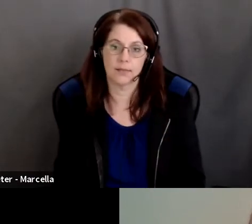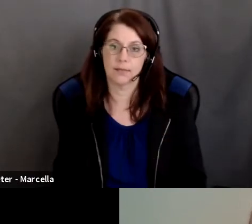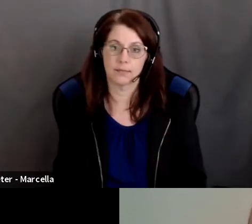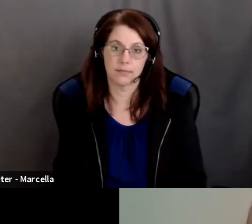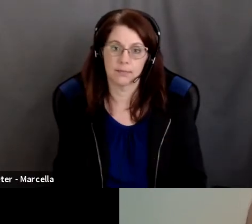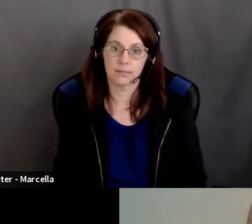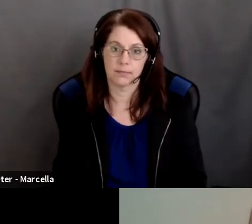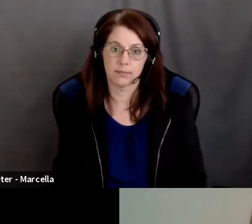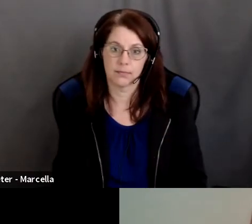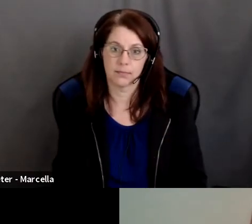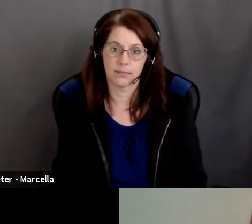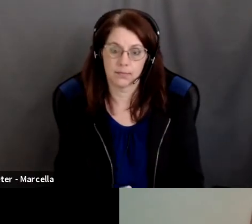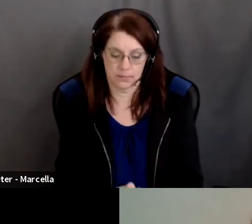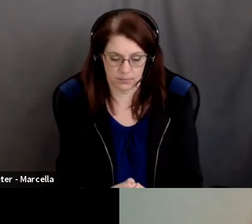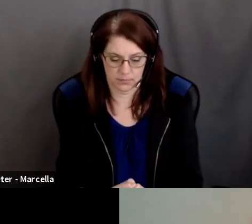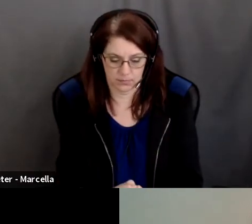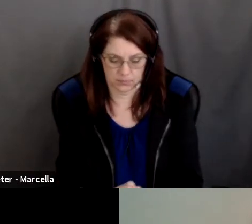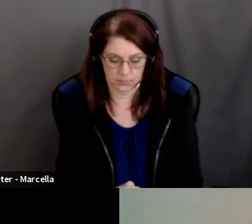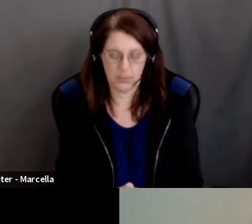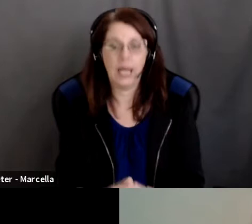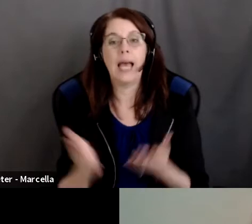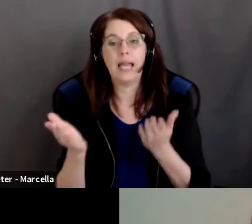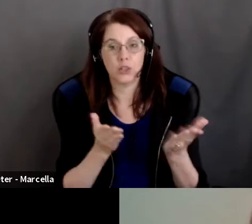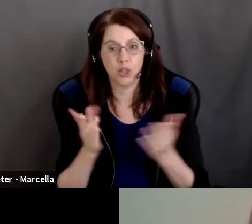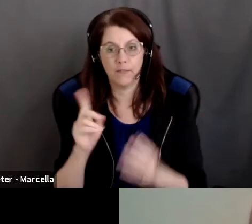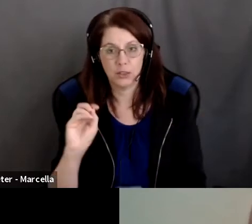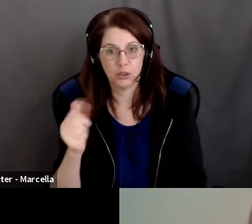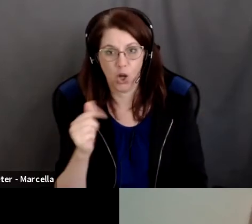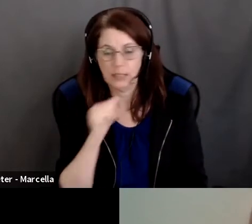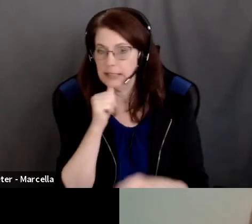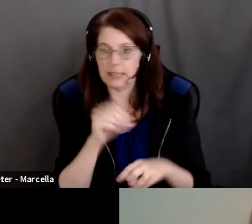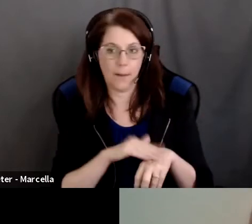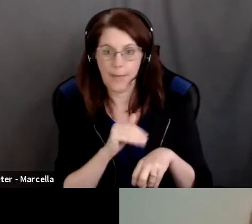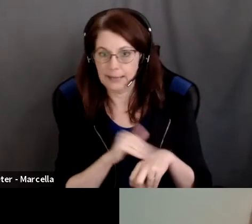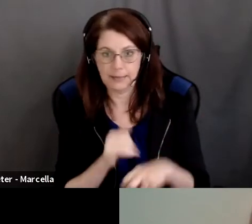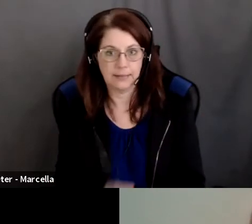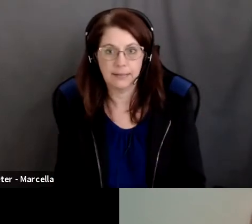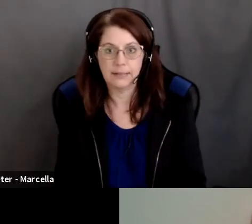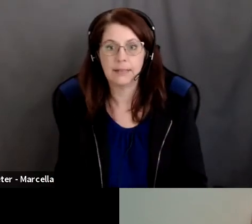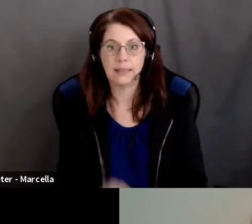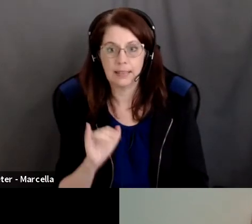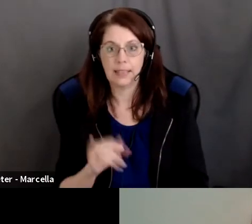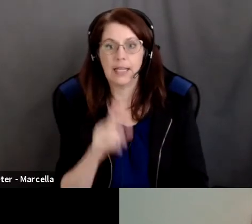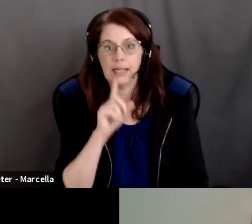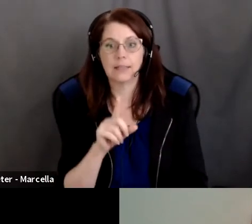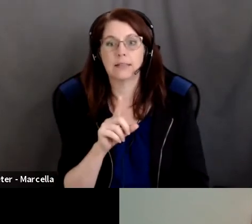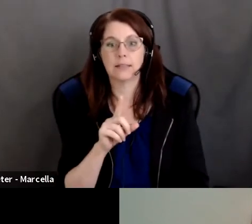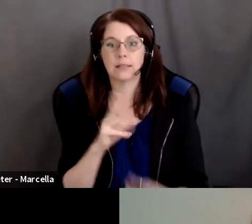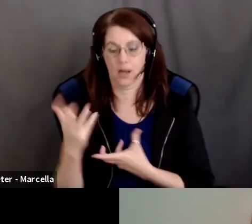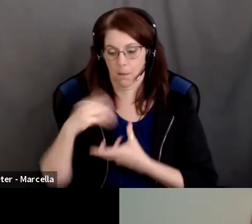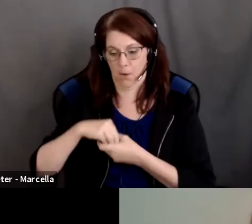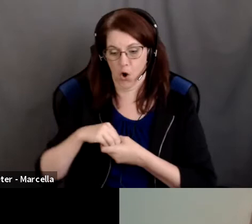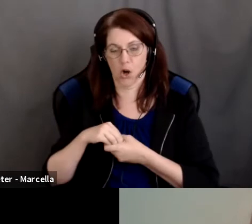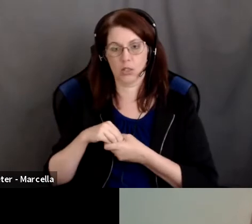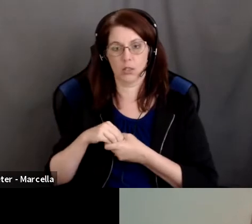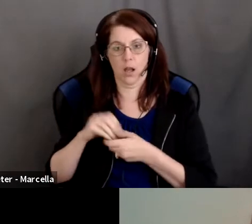behind. A service dog is not a pet. It is an absolute part of you, and